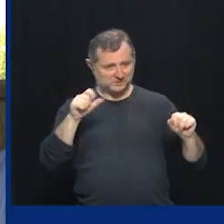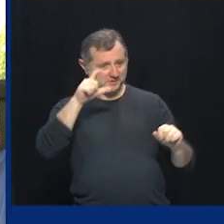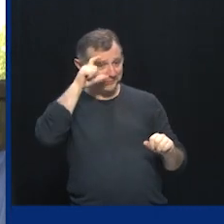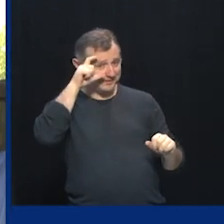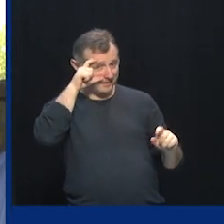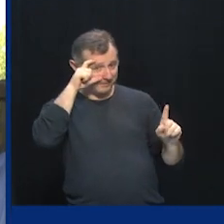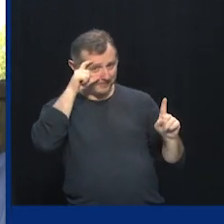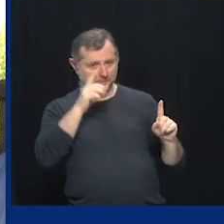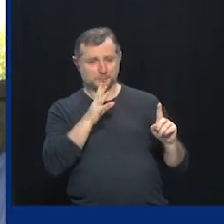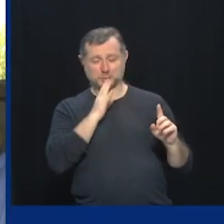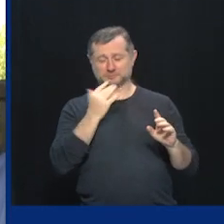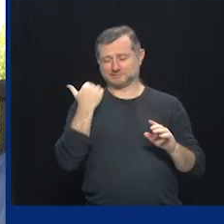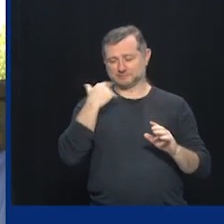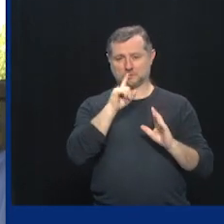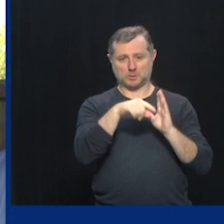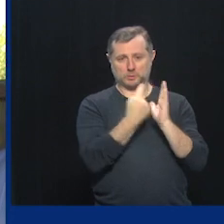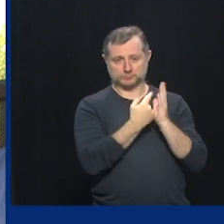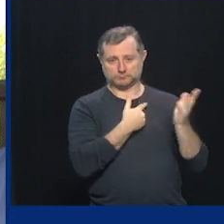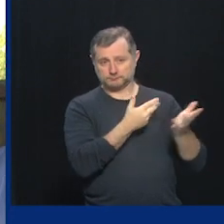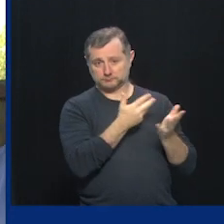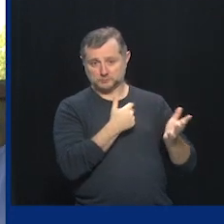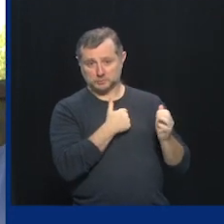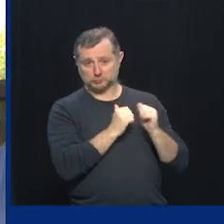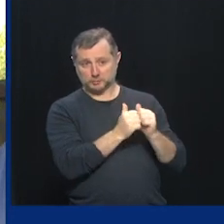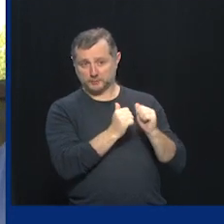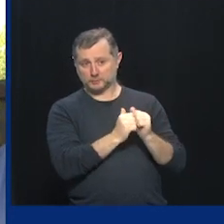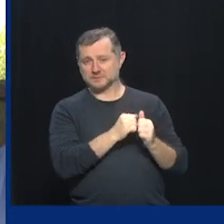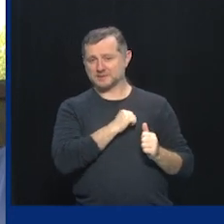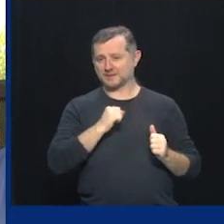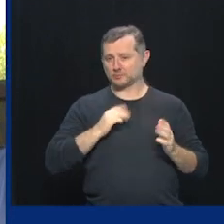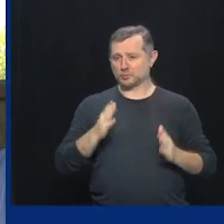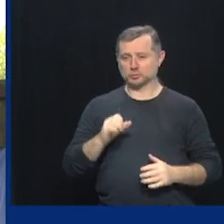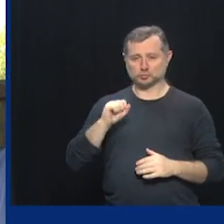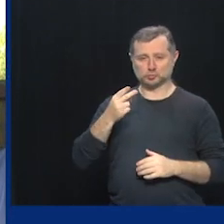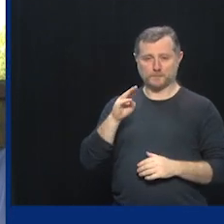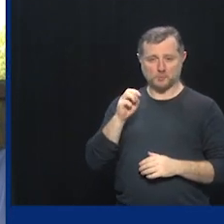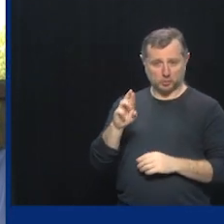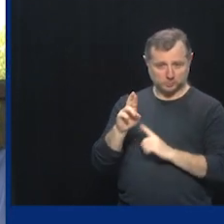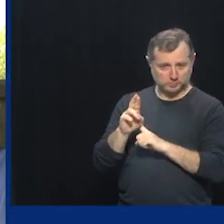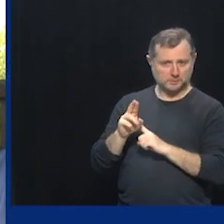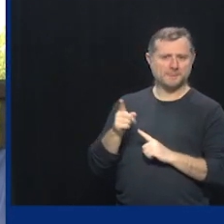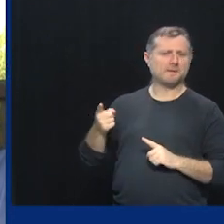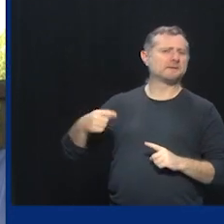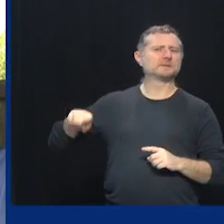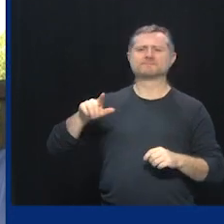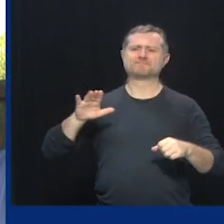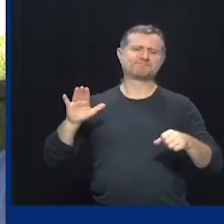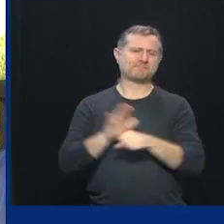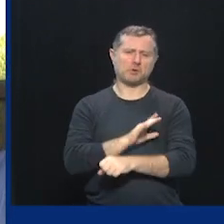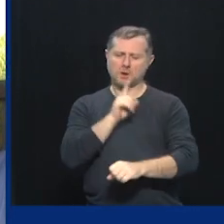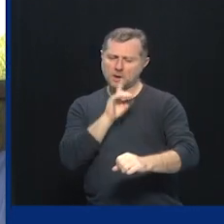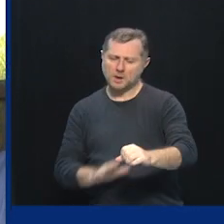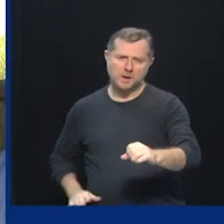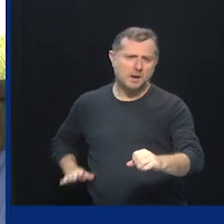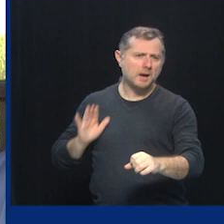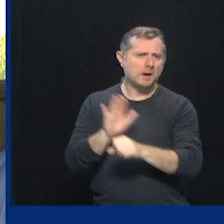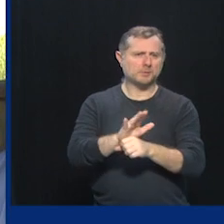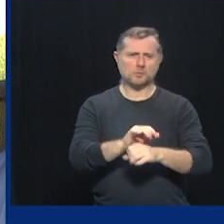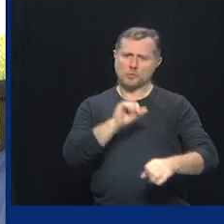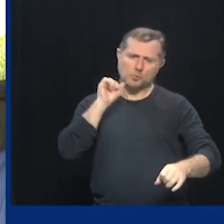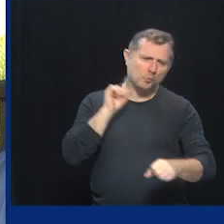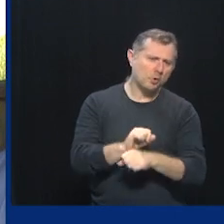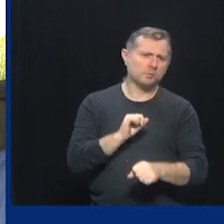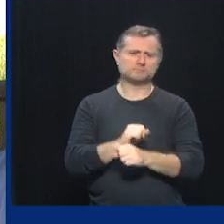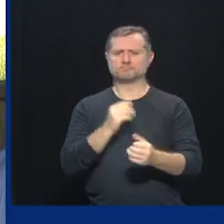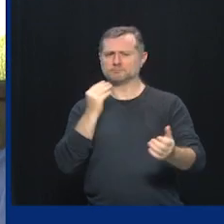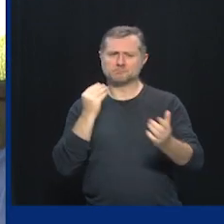Senator Schumer, with our members of the delegation. They are 100% committed to working to bring the dollars